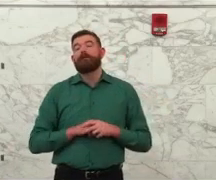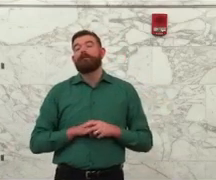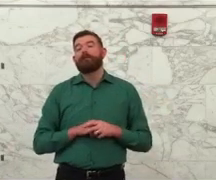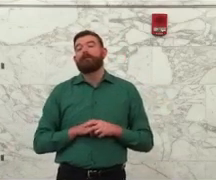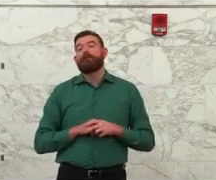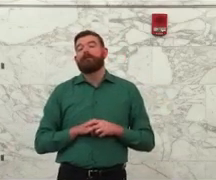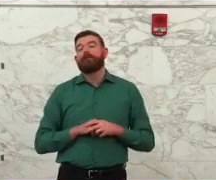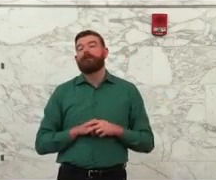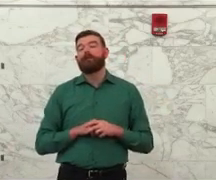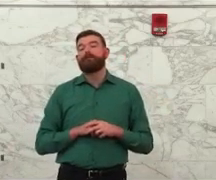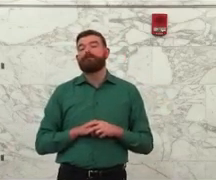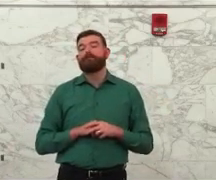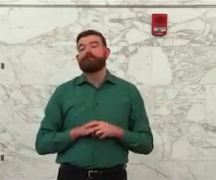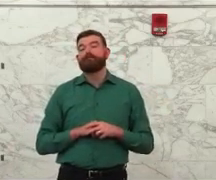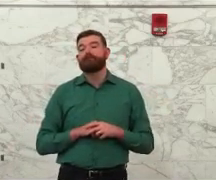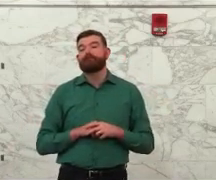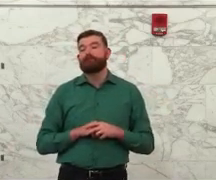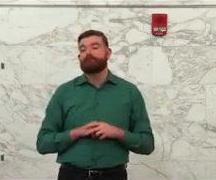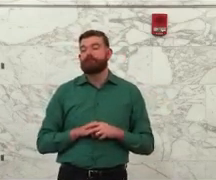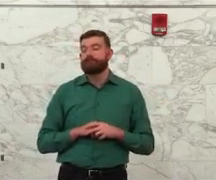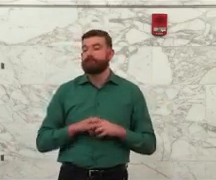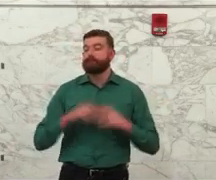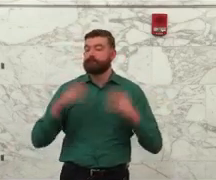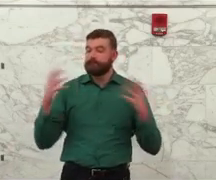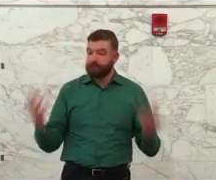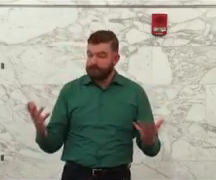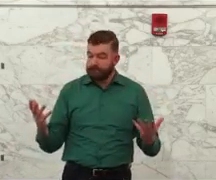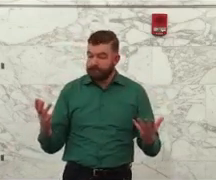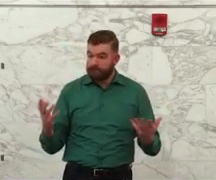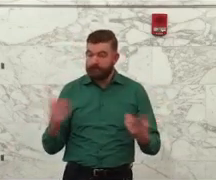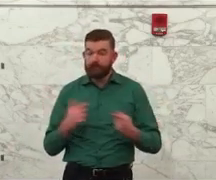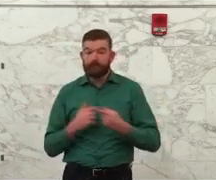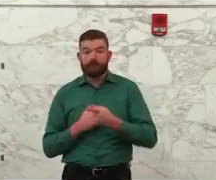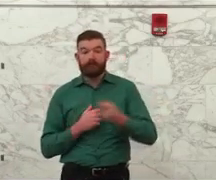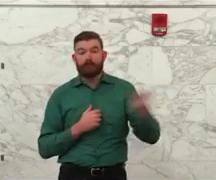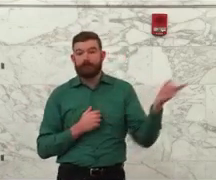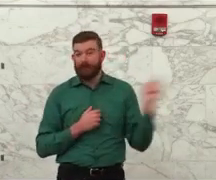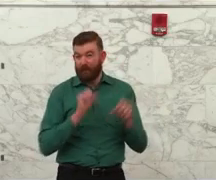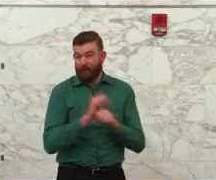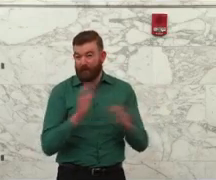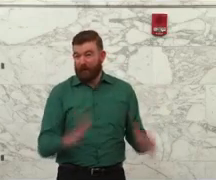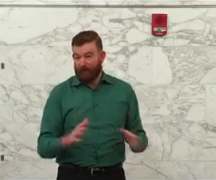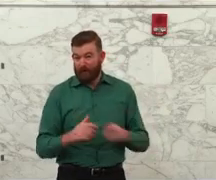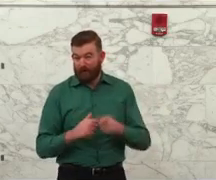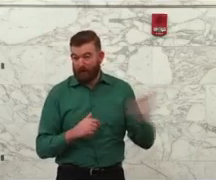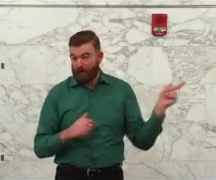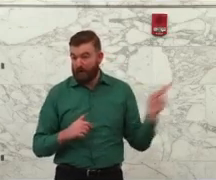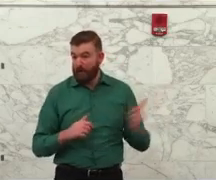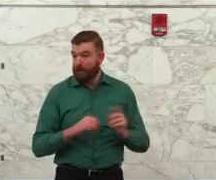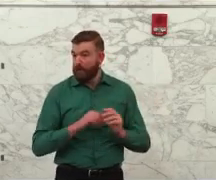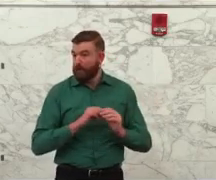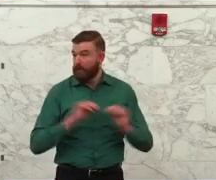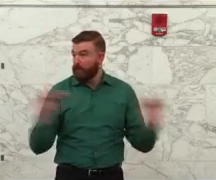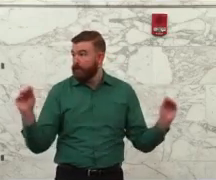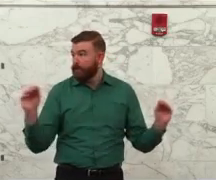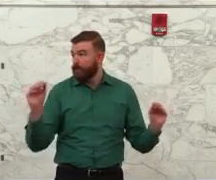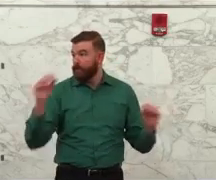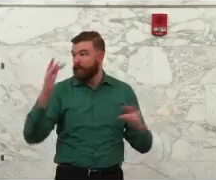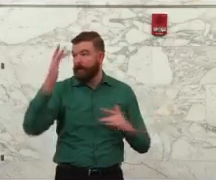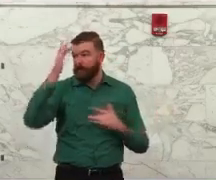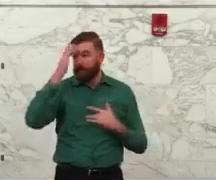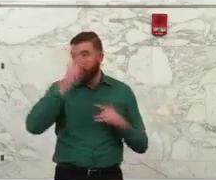in the category, even if they're asymptomatic, and I know what my answer would be, but I'll defer to you, should they be prioritized in terms of